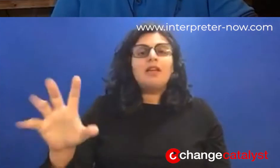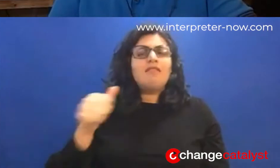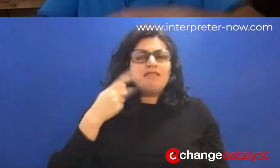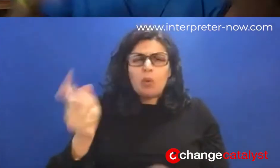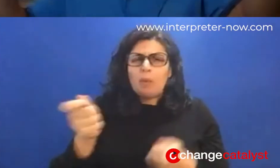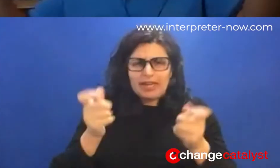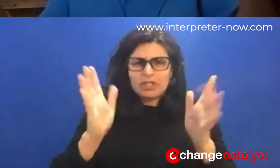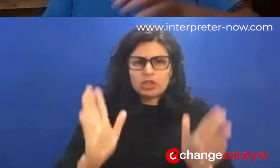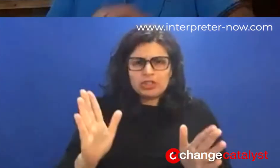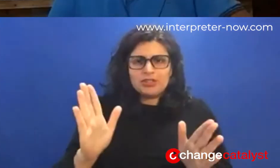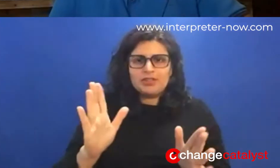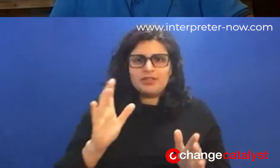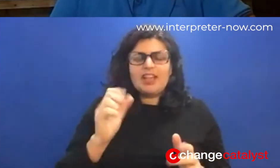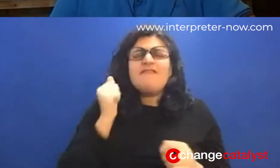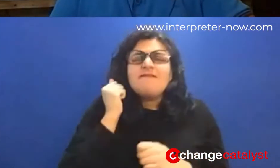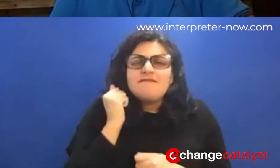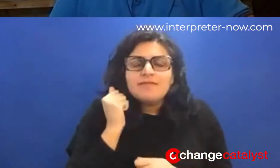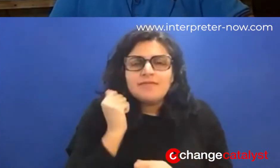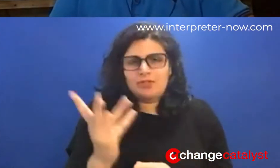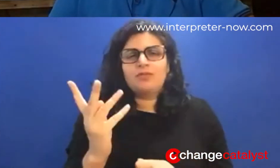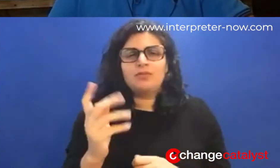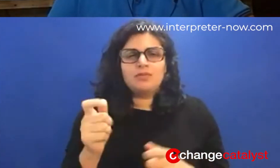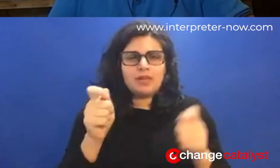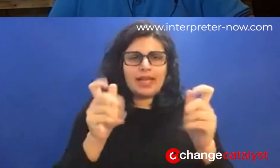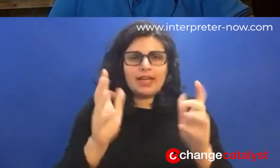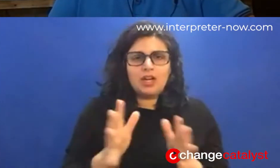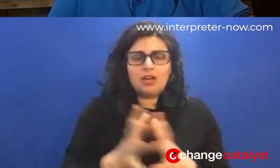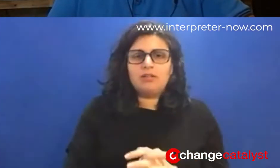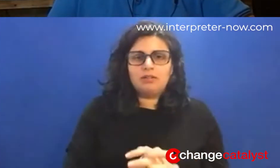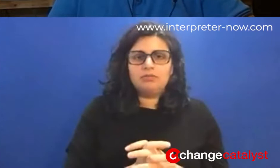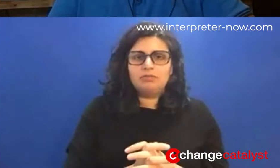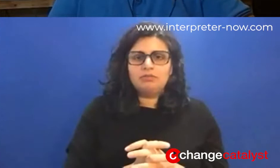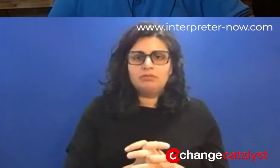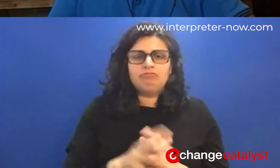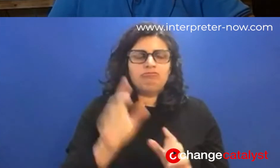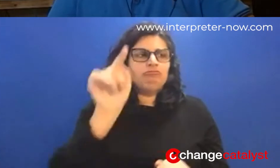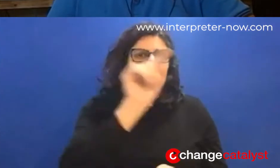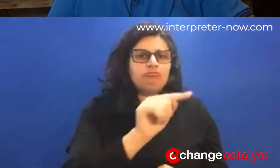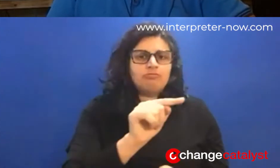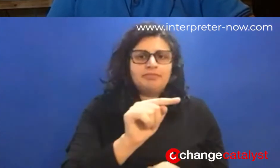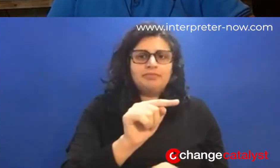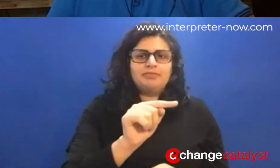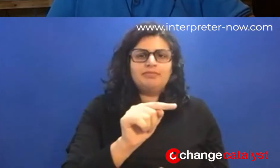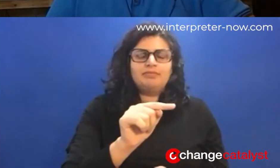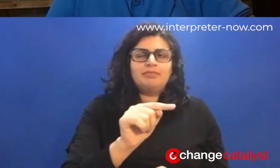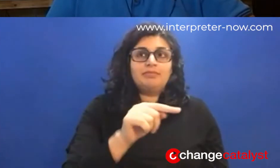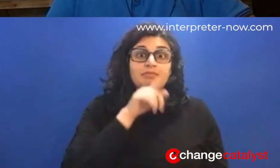like 20 managers, a couple of managers who were just essentially said, I believe in you.